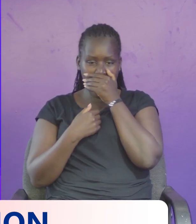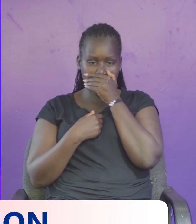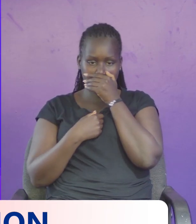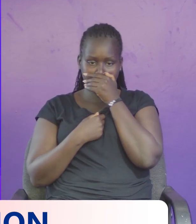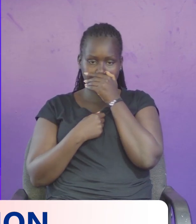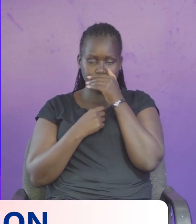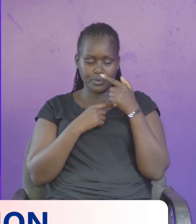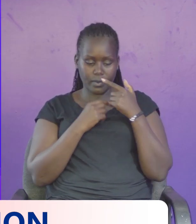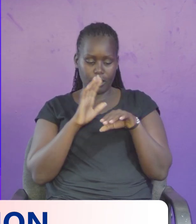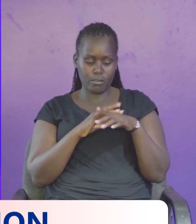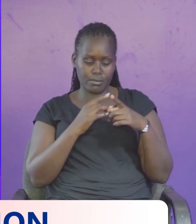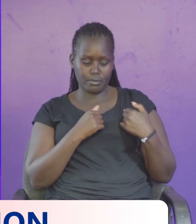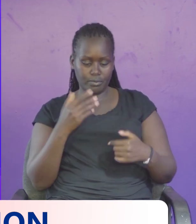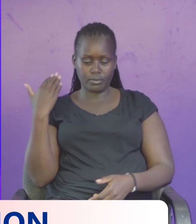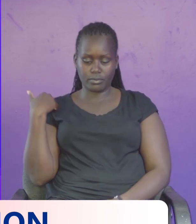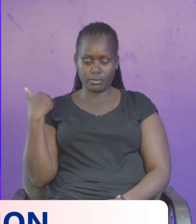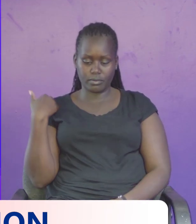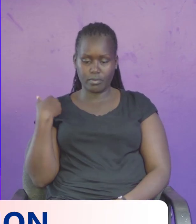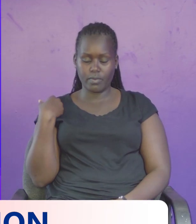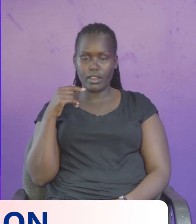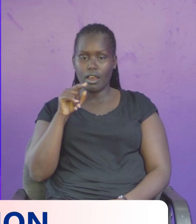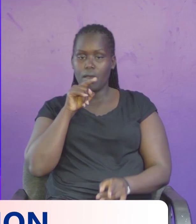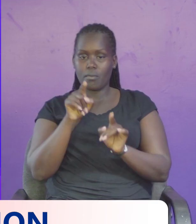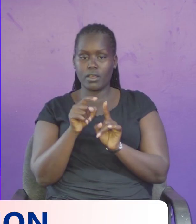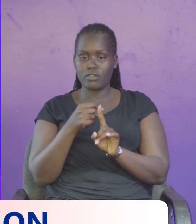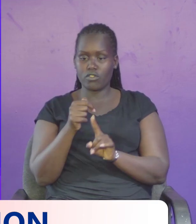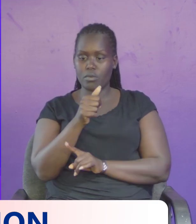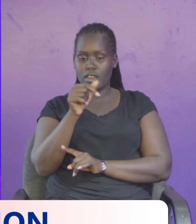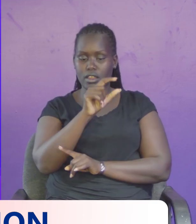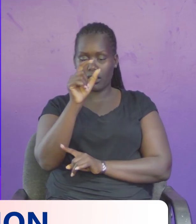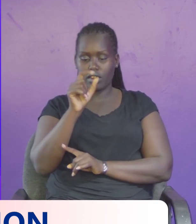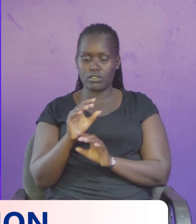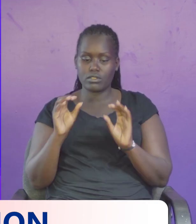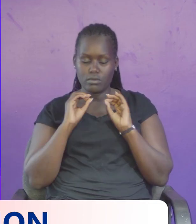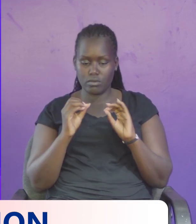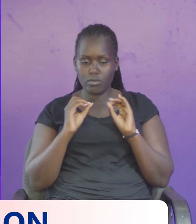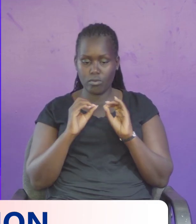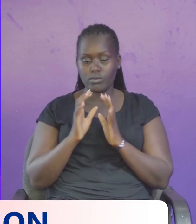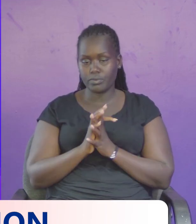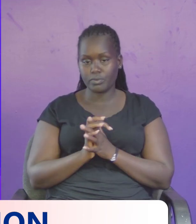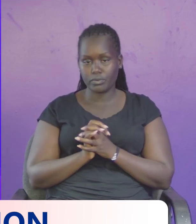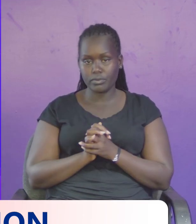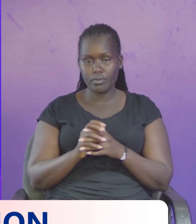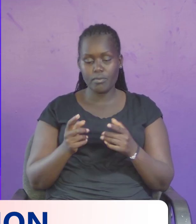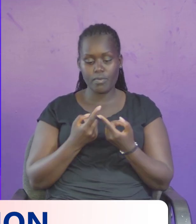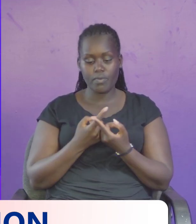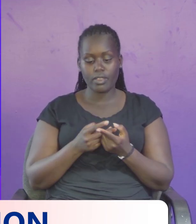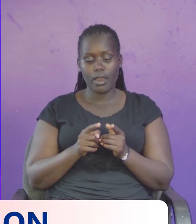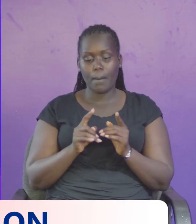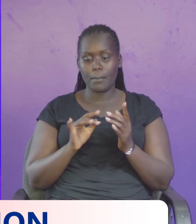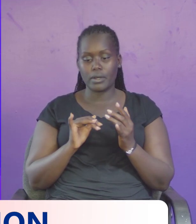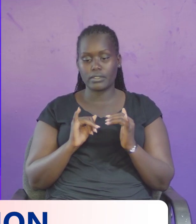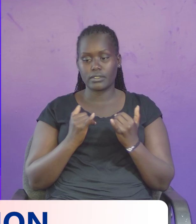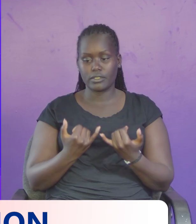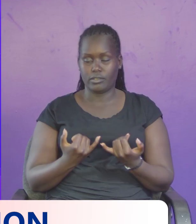don't bother our brothers from other regions. They come and dwell with us. They think we are so... But now... We are very